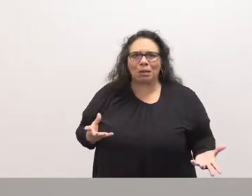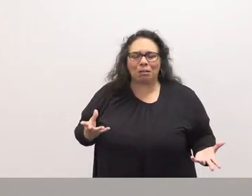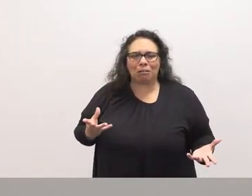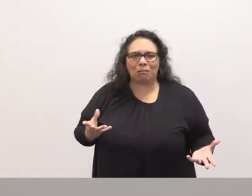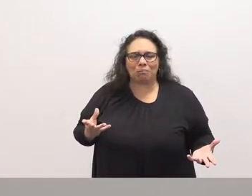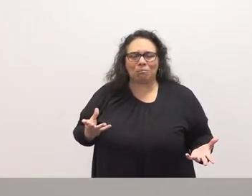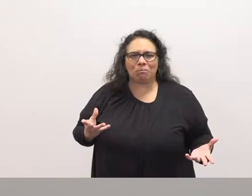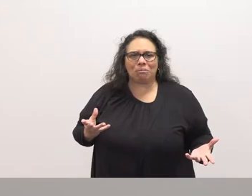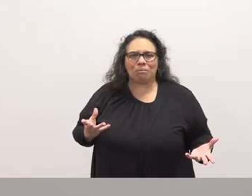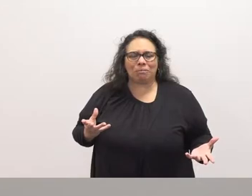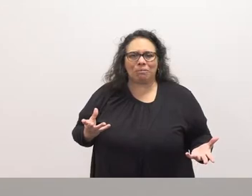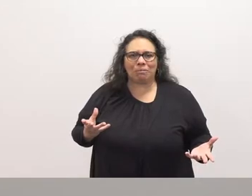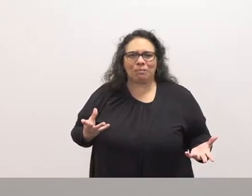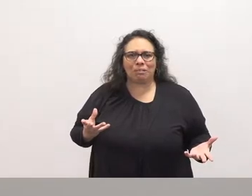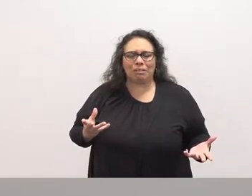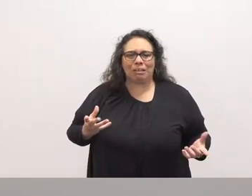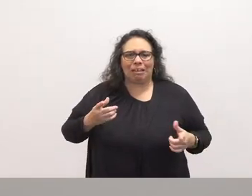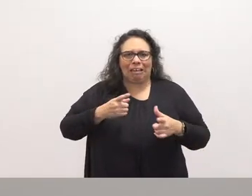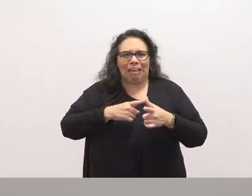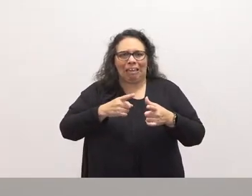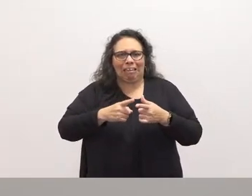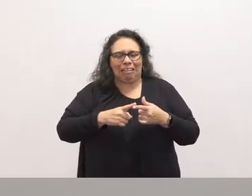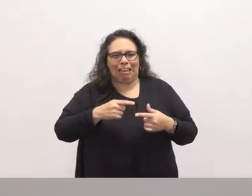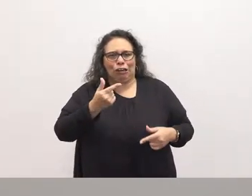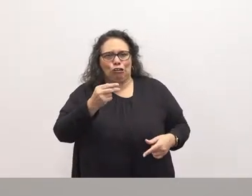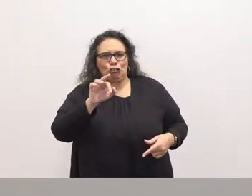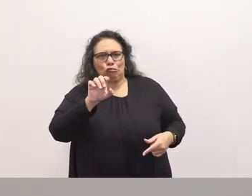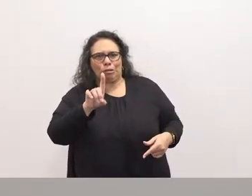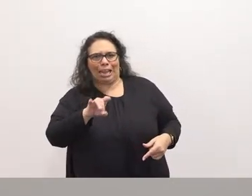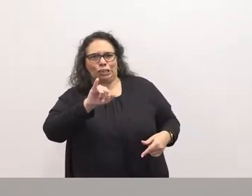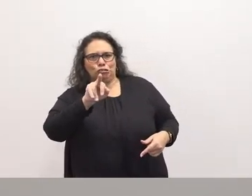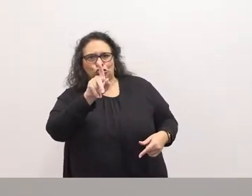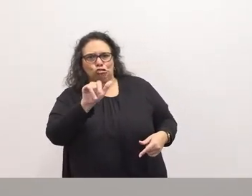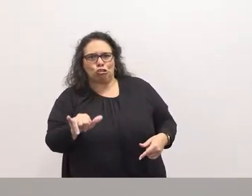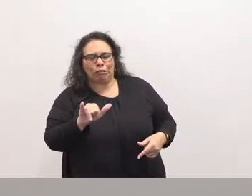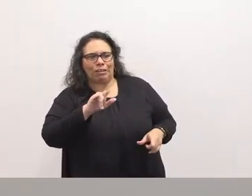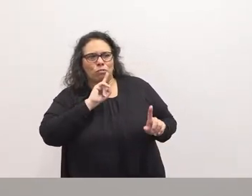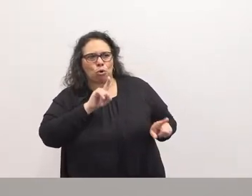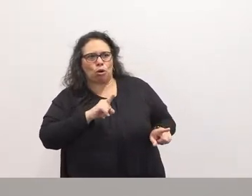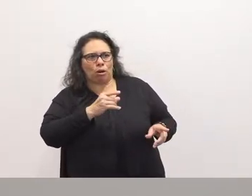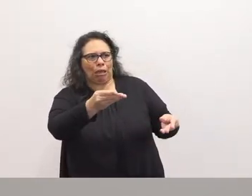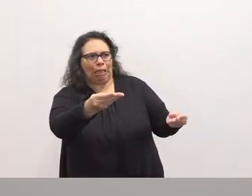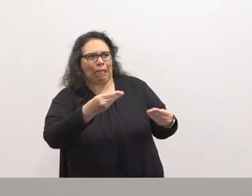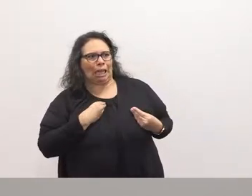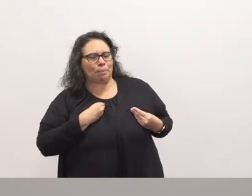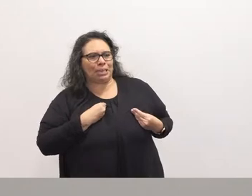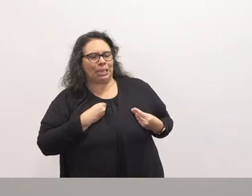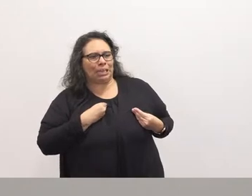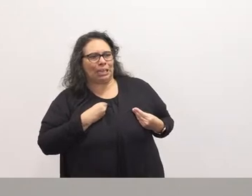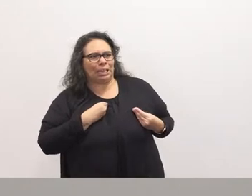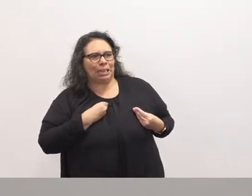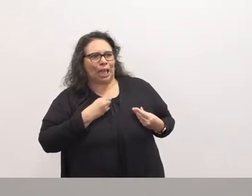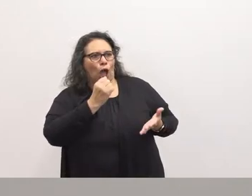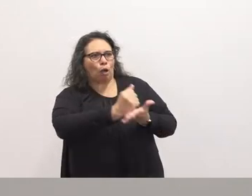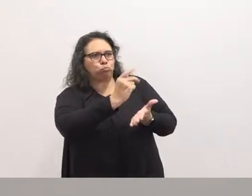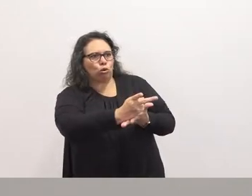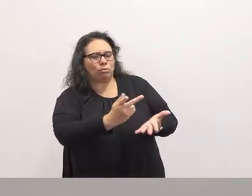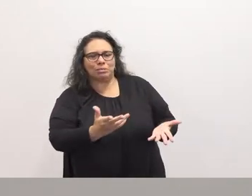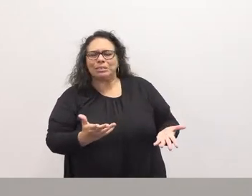on this grand jury report, it was the same thing. There was no report. It's been a bad habit, I think,